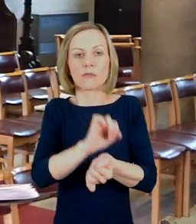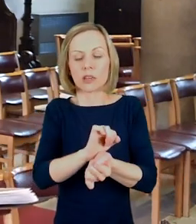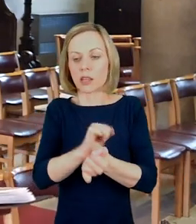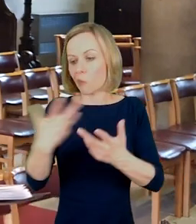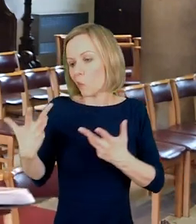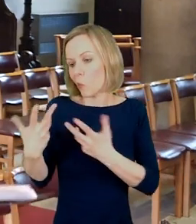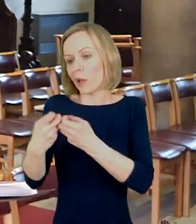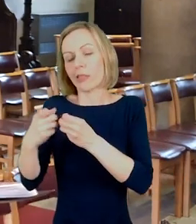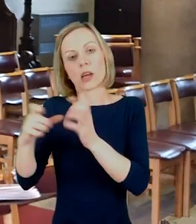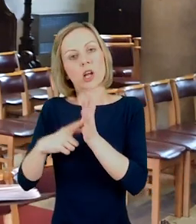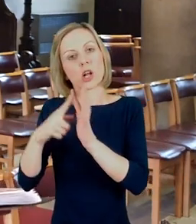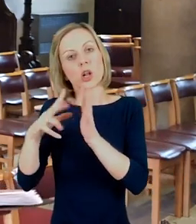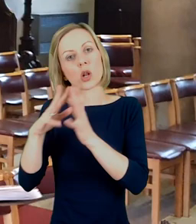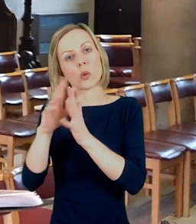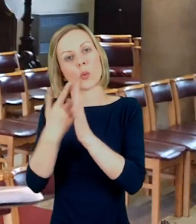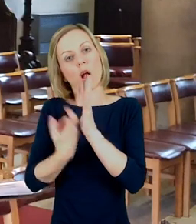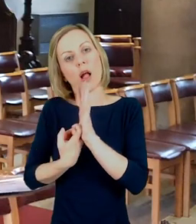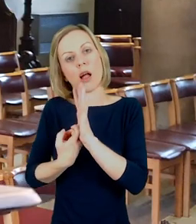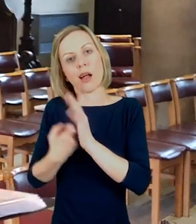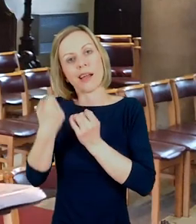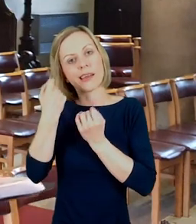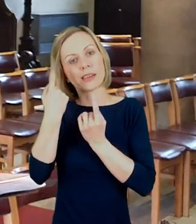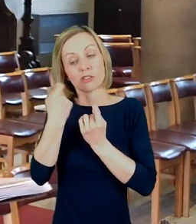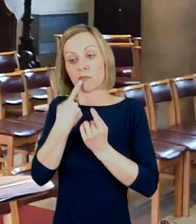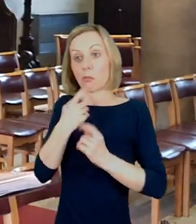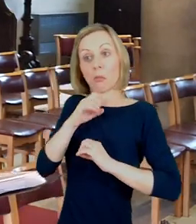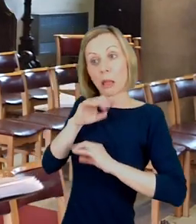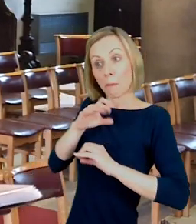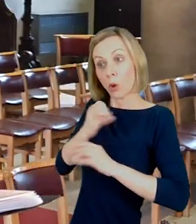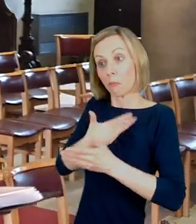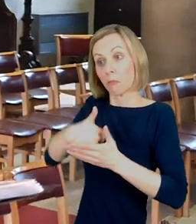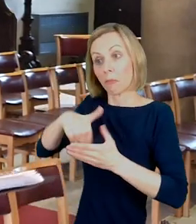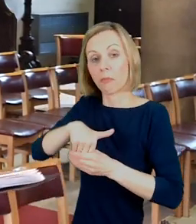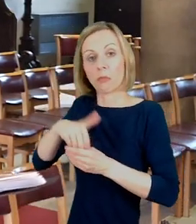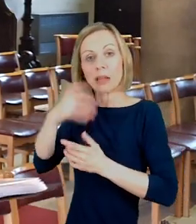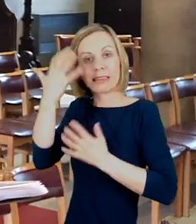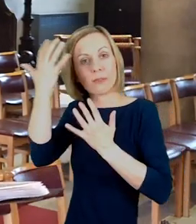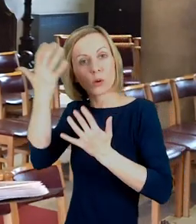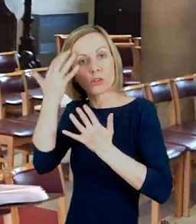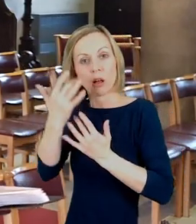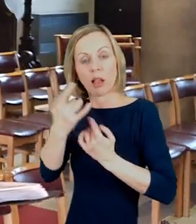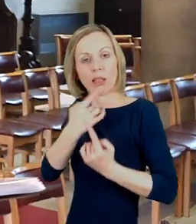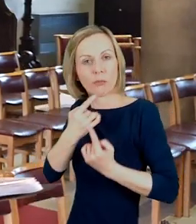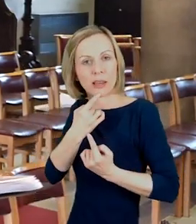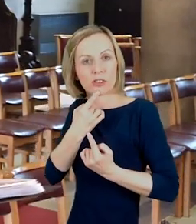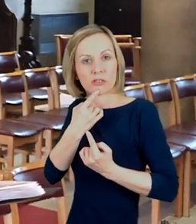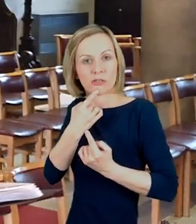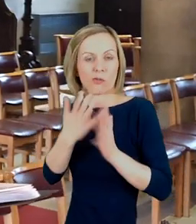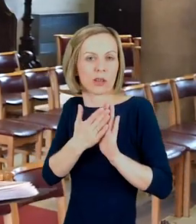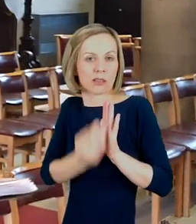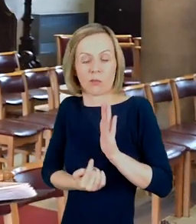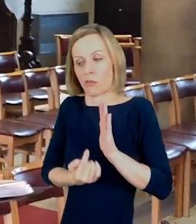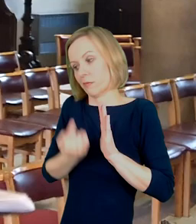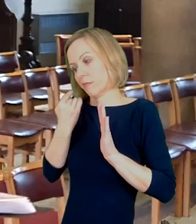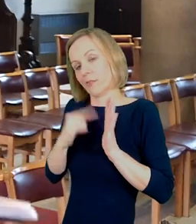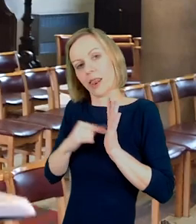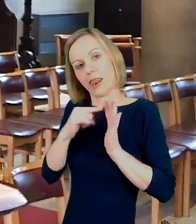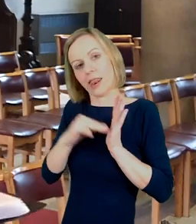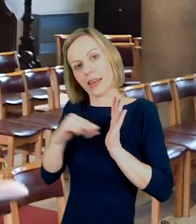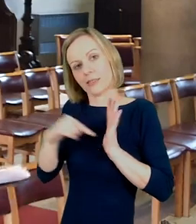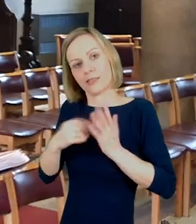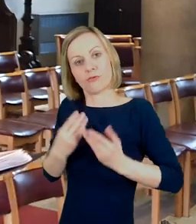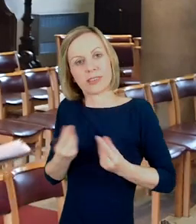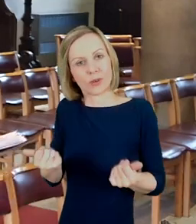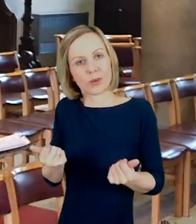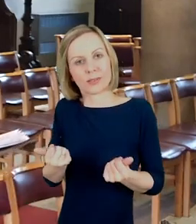worked closely with the Clewer Initiative, providing inputs and contributing to devotional materials such